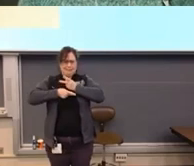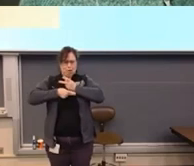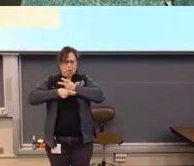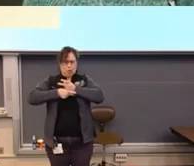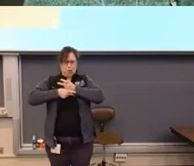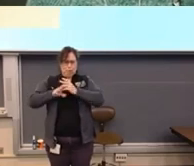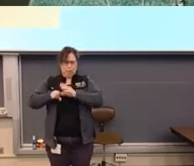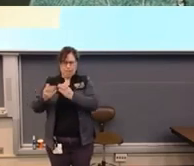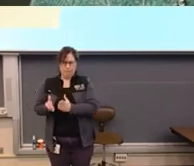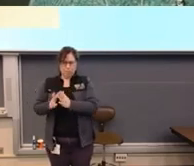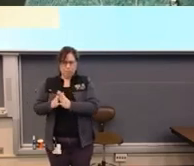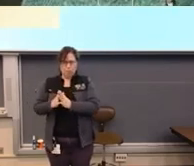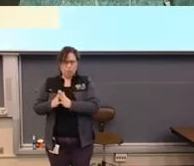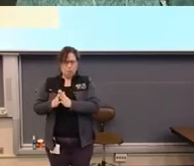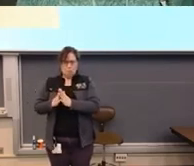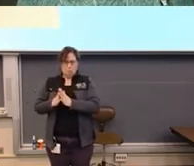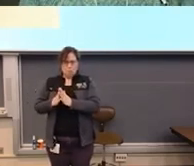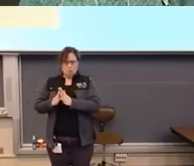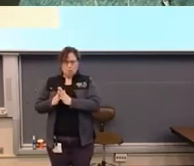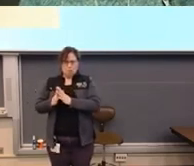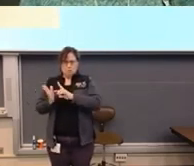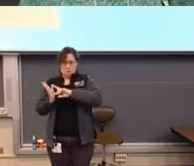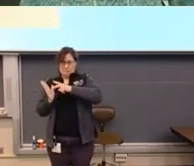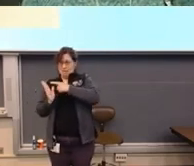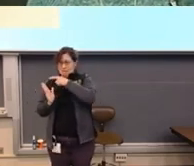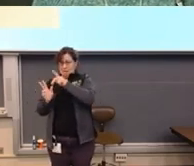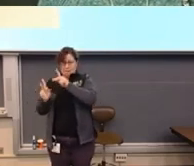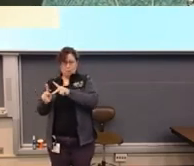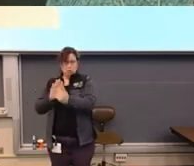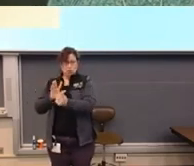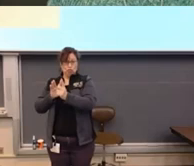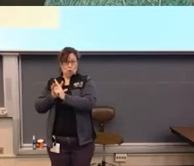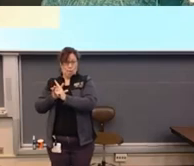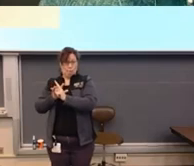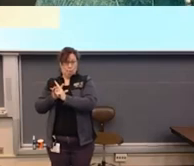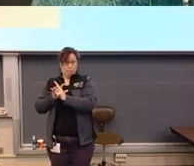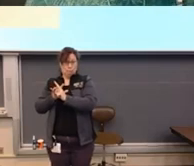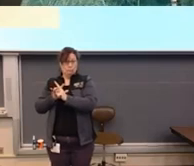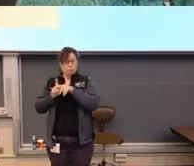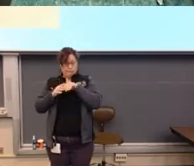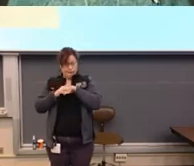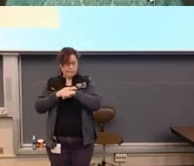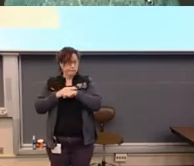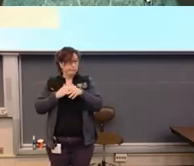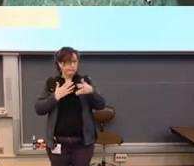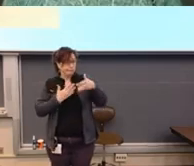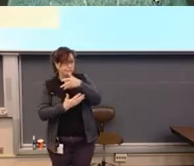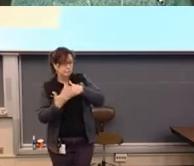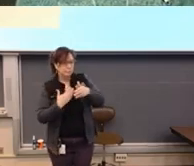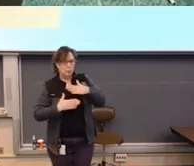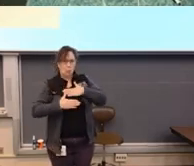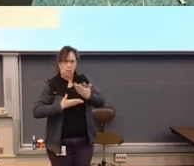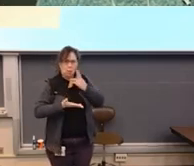doesn't just mean that the person who showed up and walked in the door has signed on the dotted line to be a caregiver.